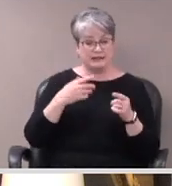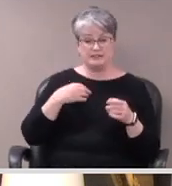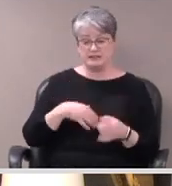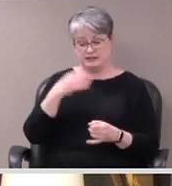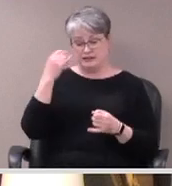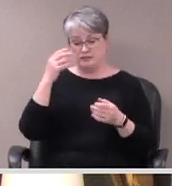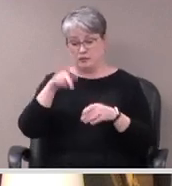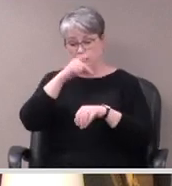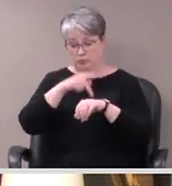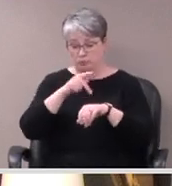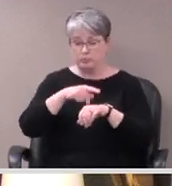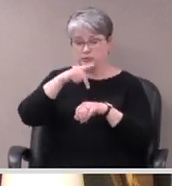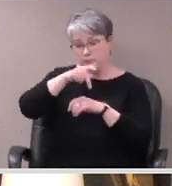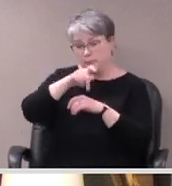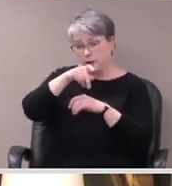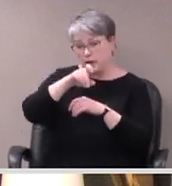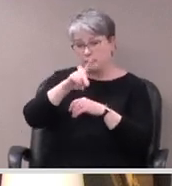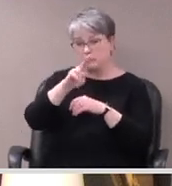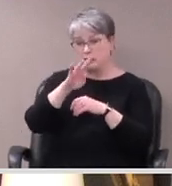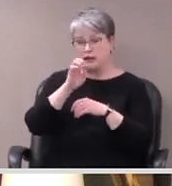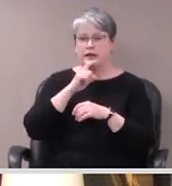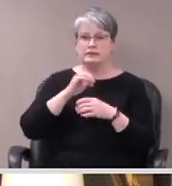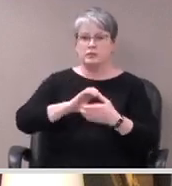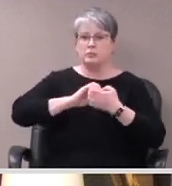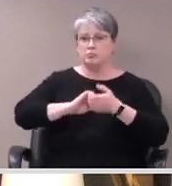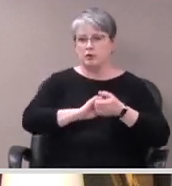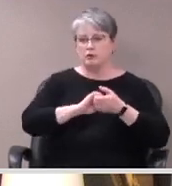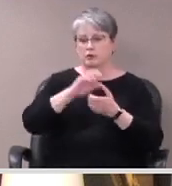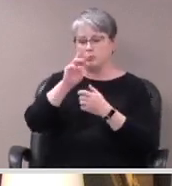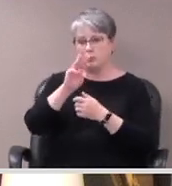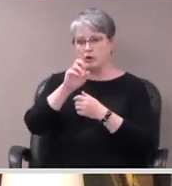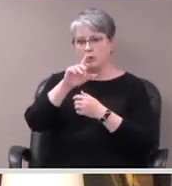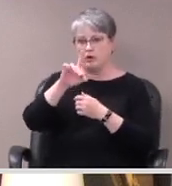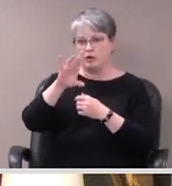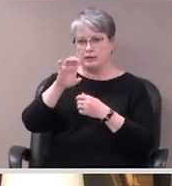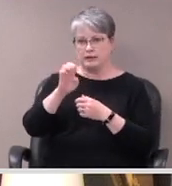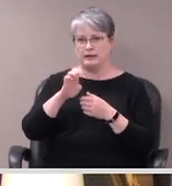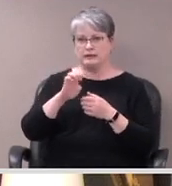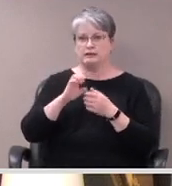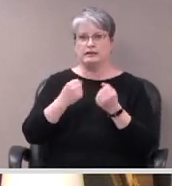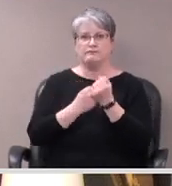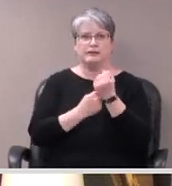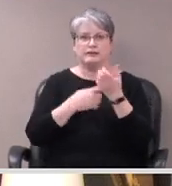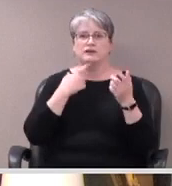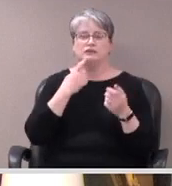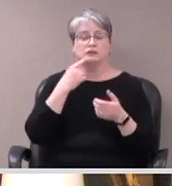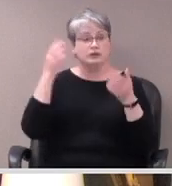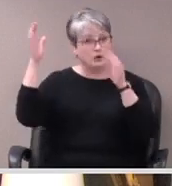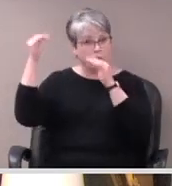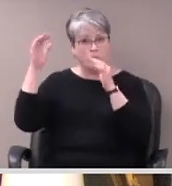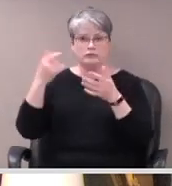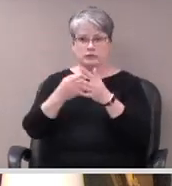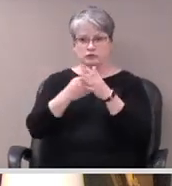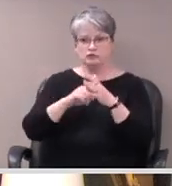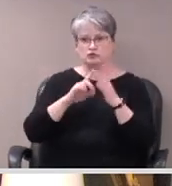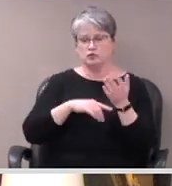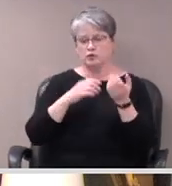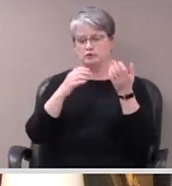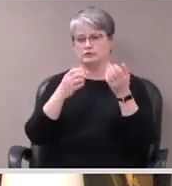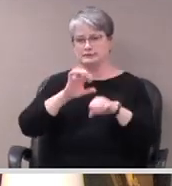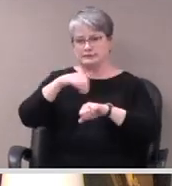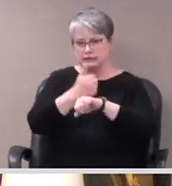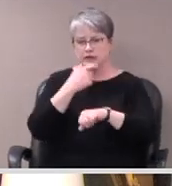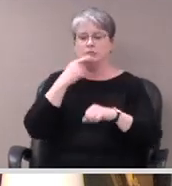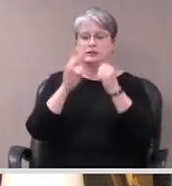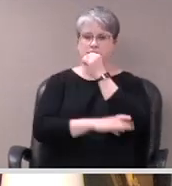pipeline program and partnering with the Wallace Foundation, and hope to have that fully implemented in the fall. Facilities and new schools will be holding